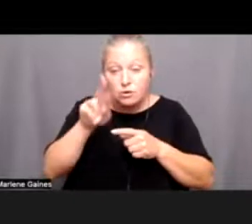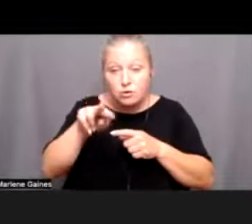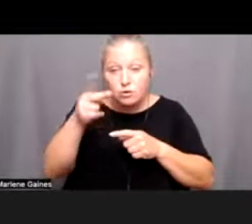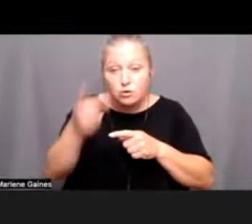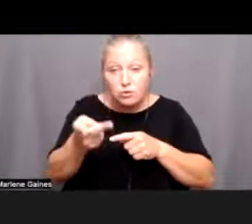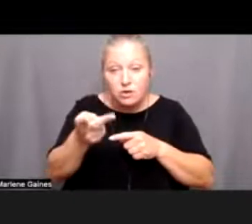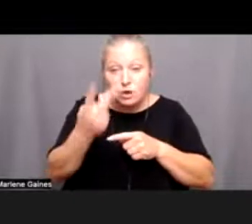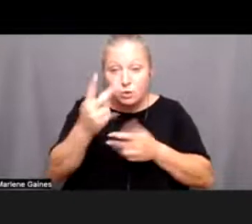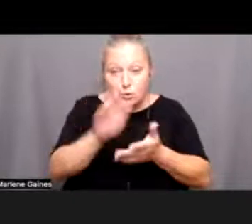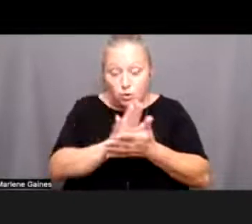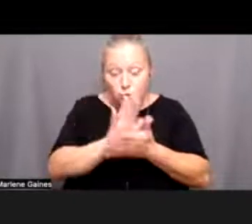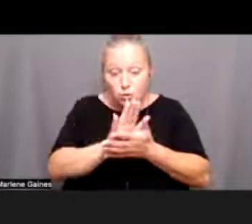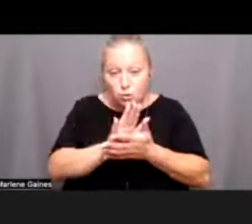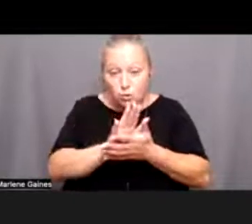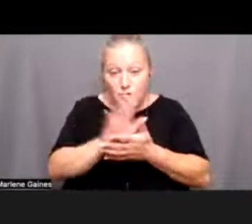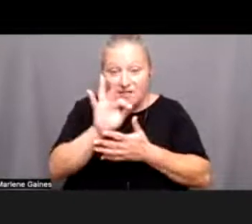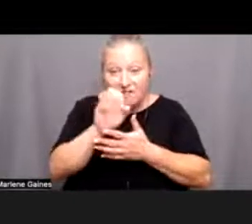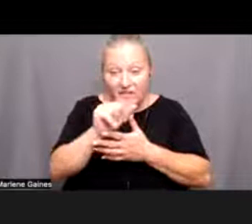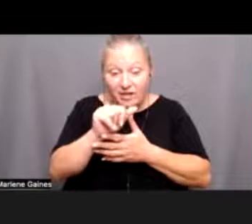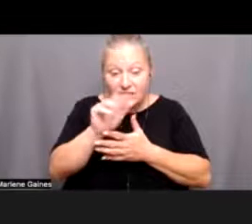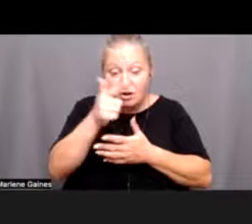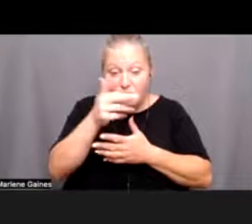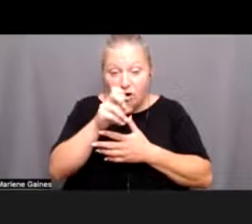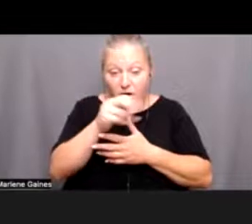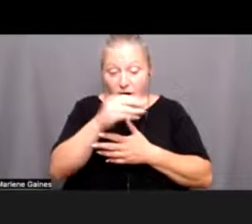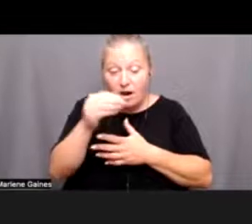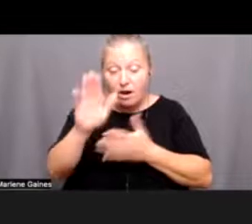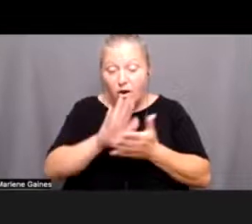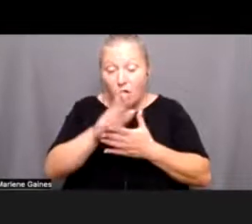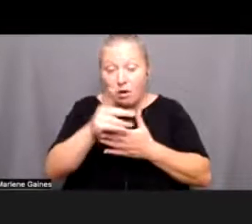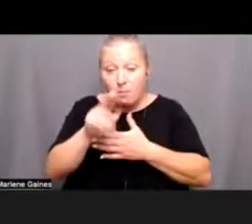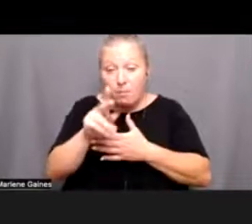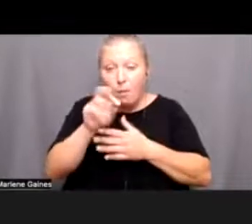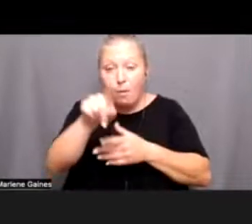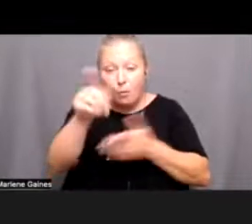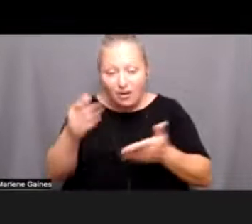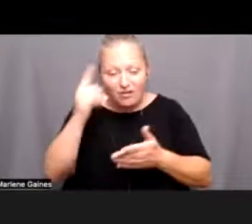the 2 schools, Fiesta Gardens and College Park? Or are you just here to listen?